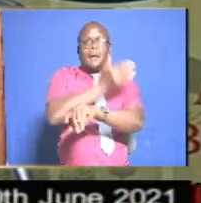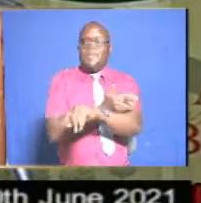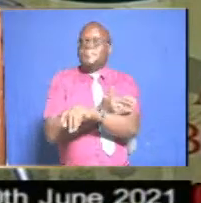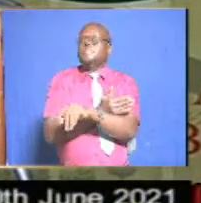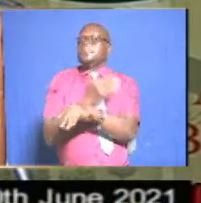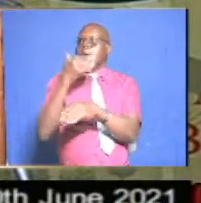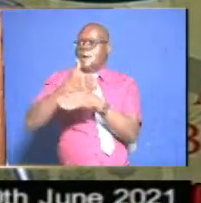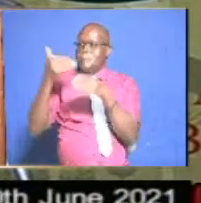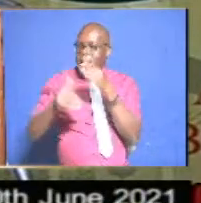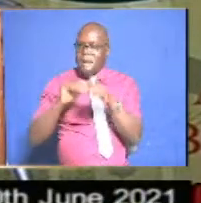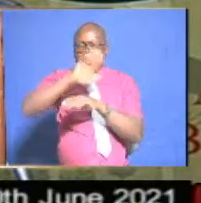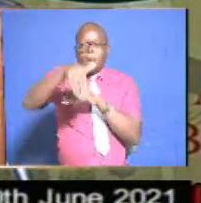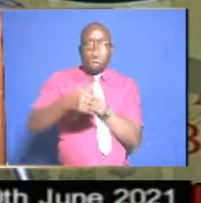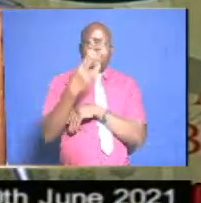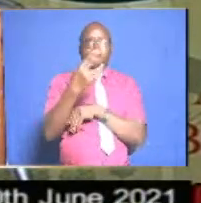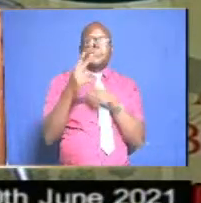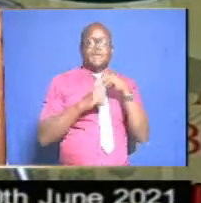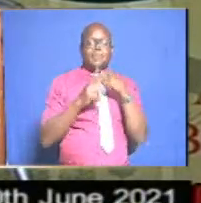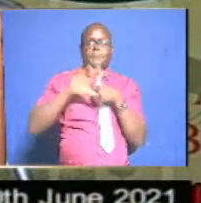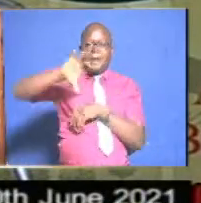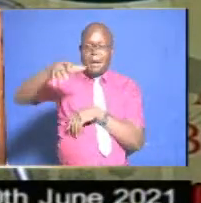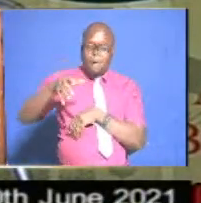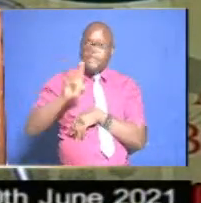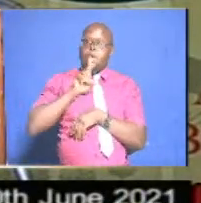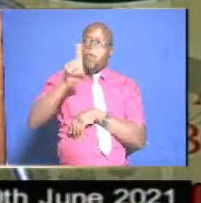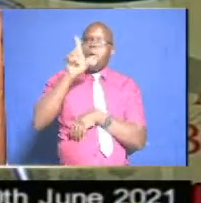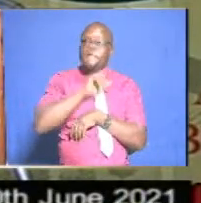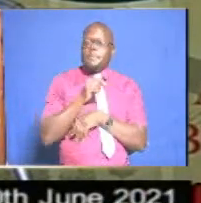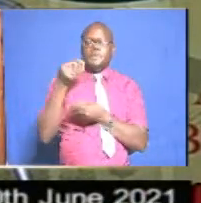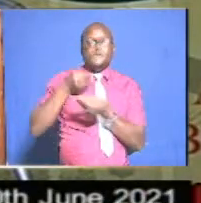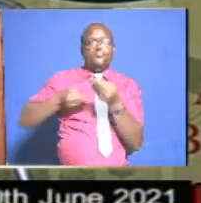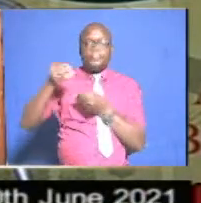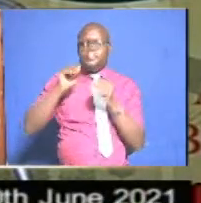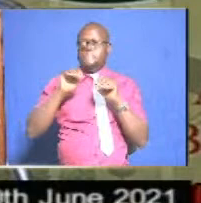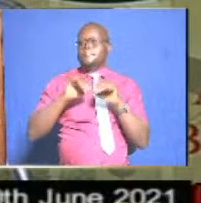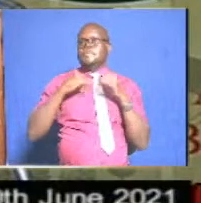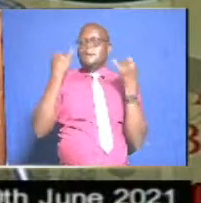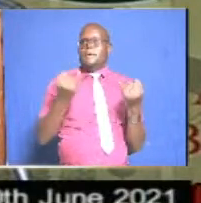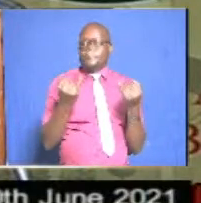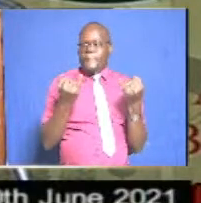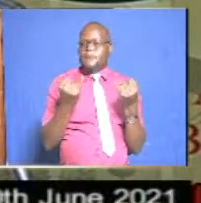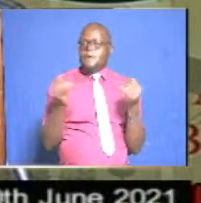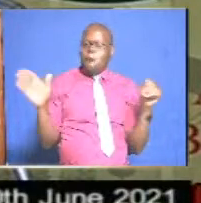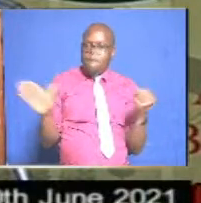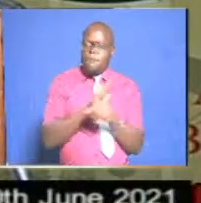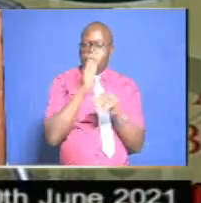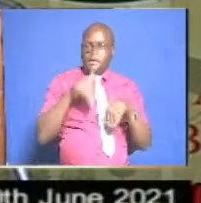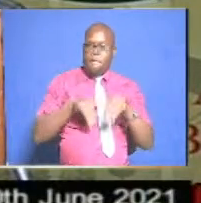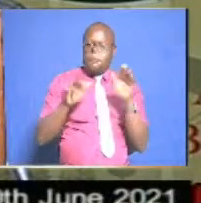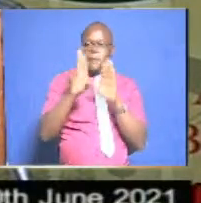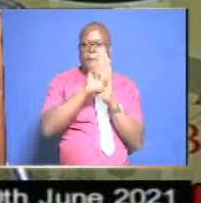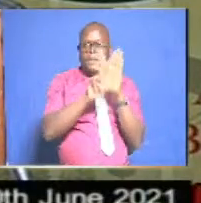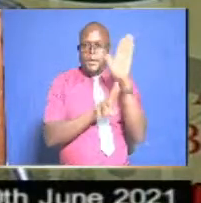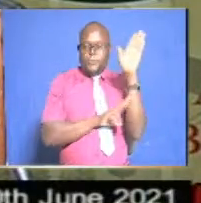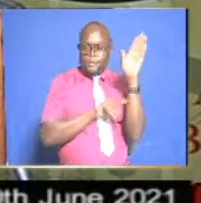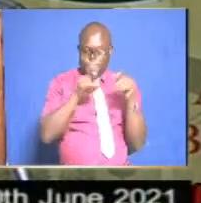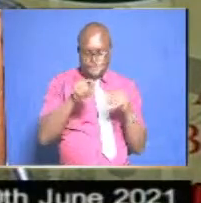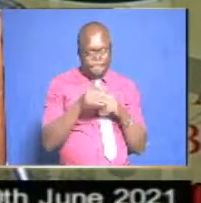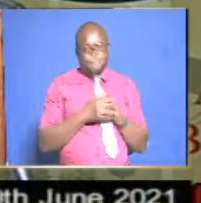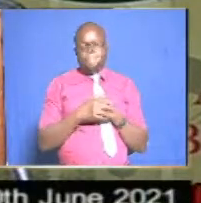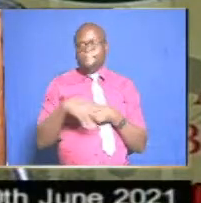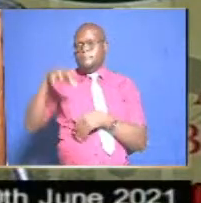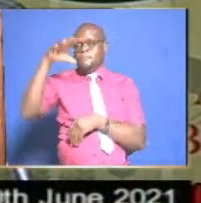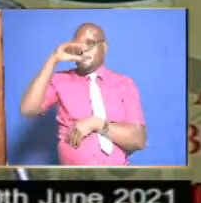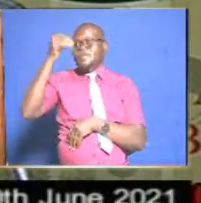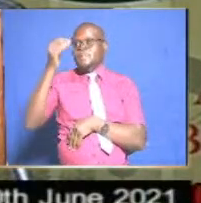all 47 counties. I therefore direct procuring entities to fully comply with these regulations. Mr.